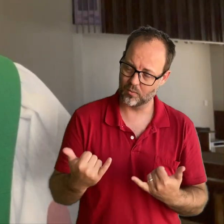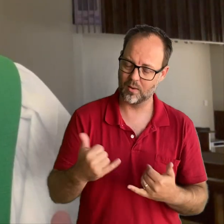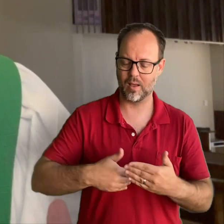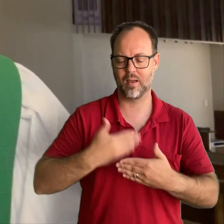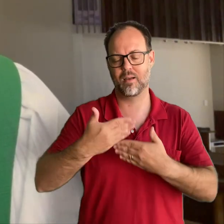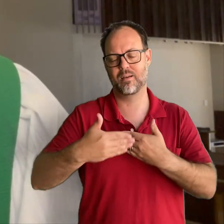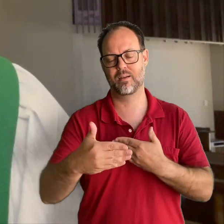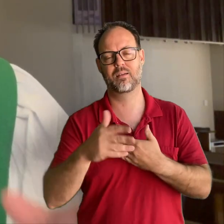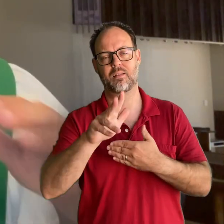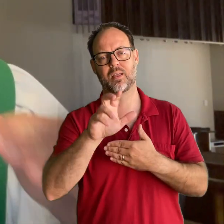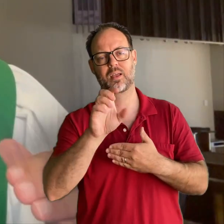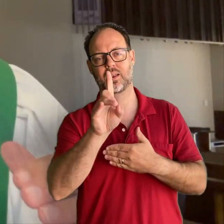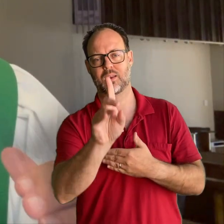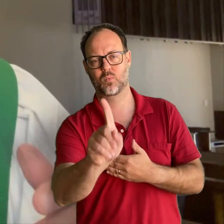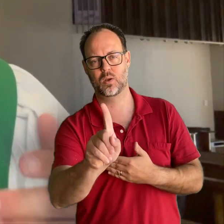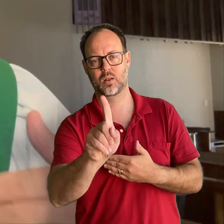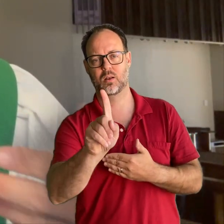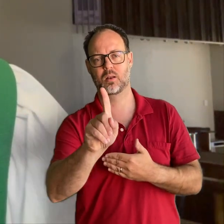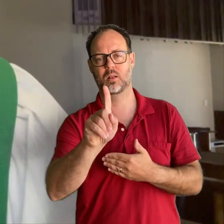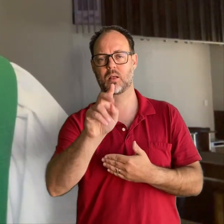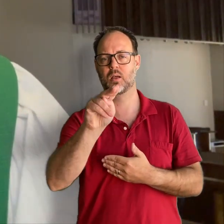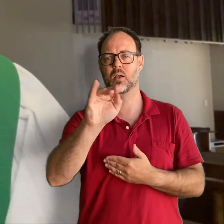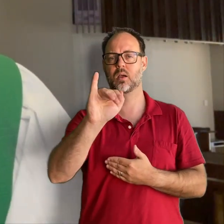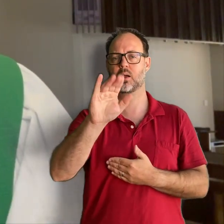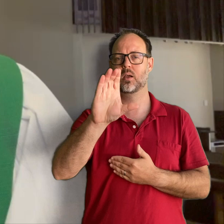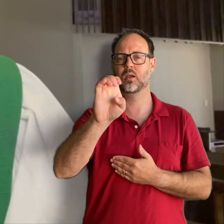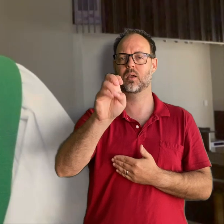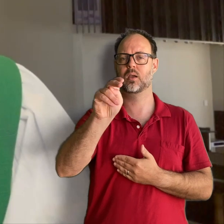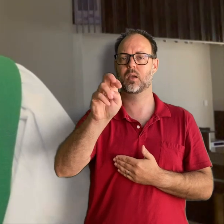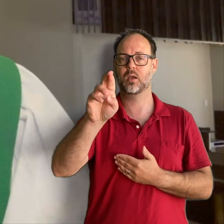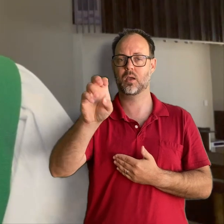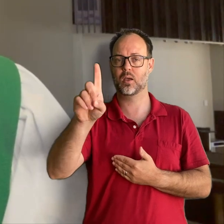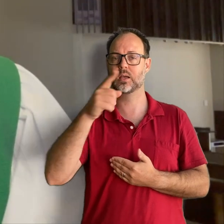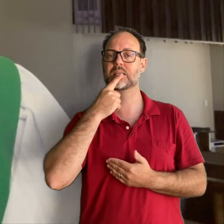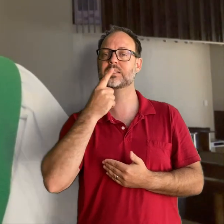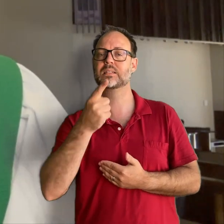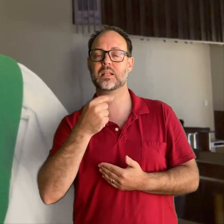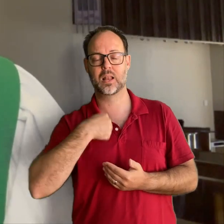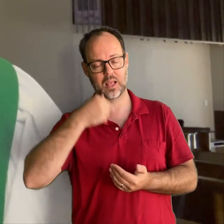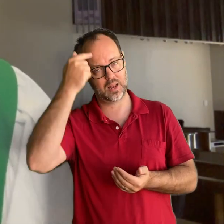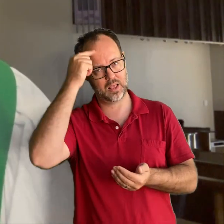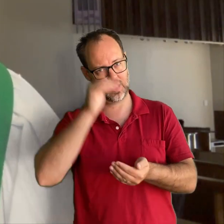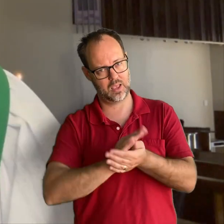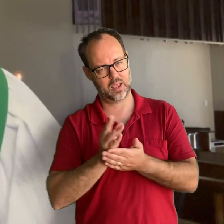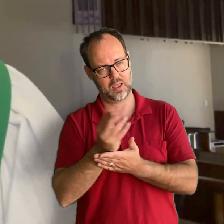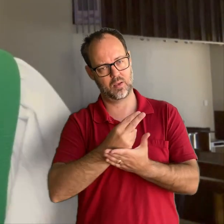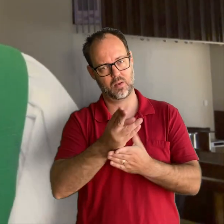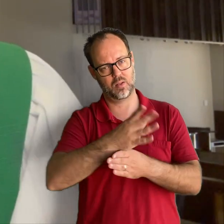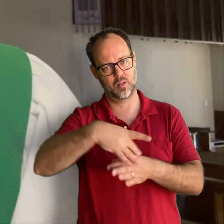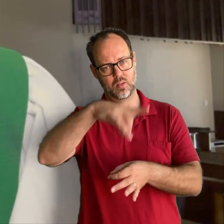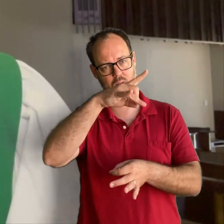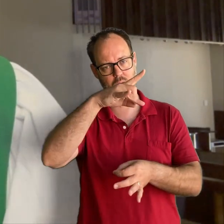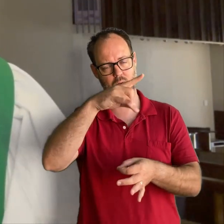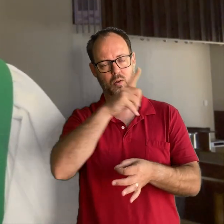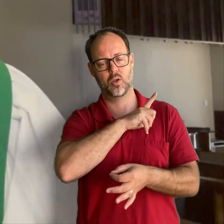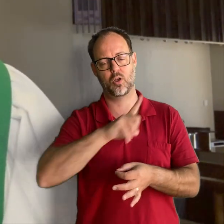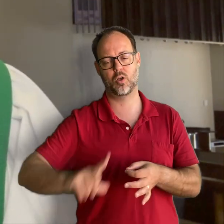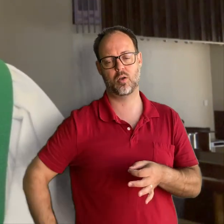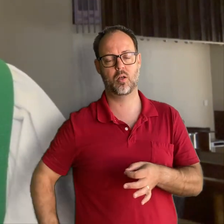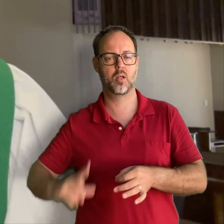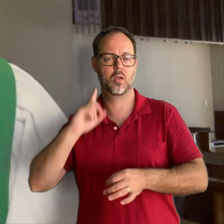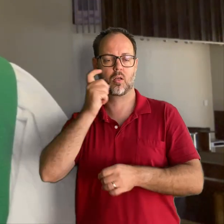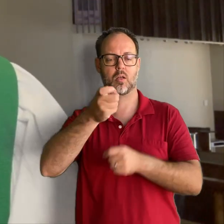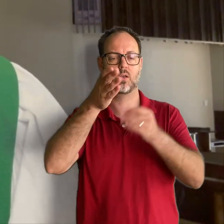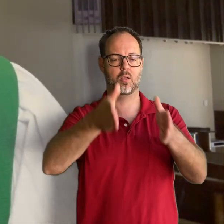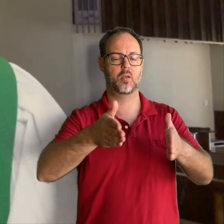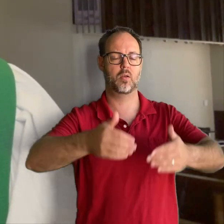after 381, the Nicene Creed says this: "And I believe in the Holy Spirit, the Lord